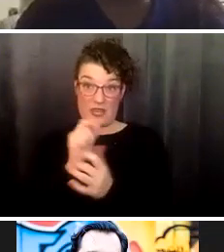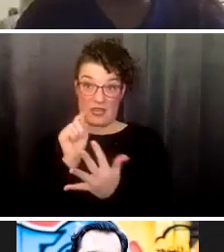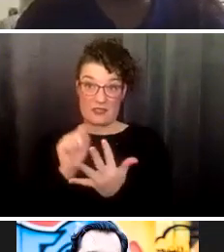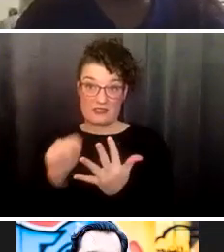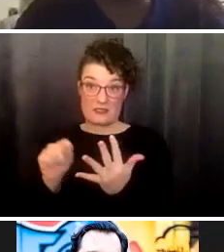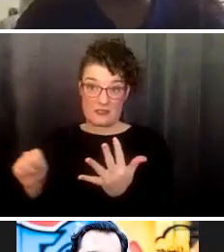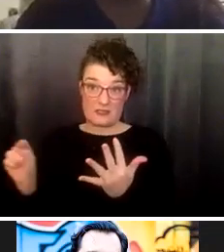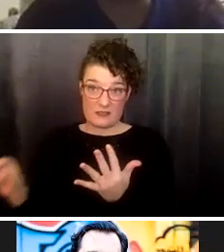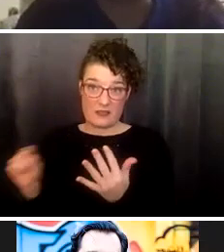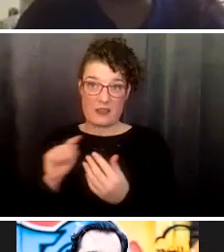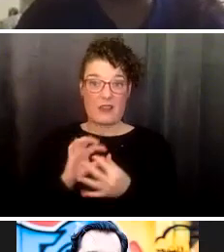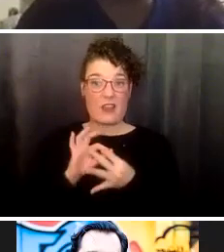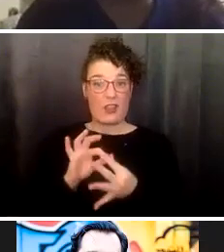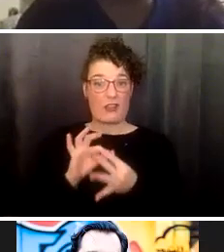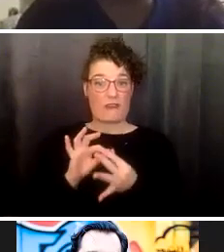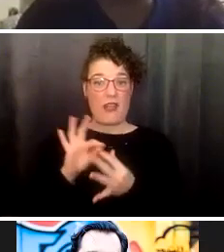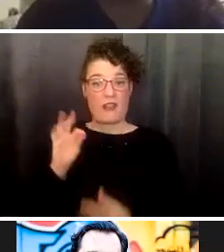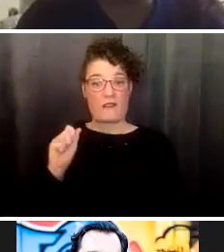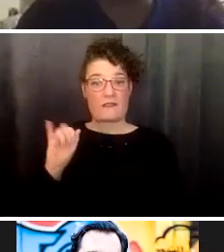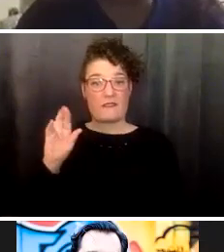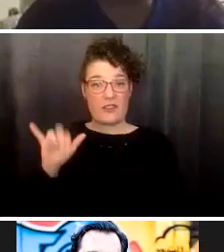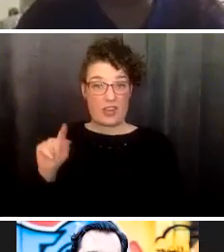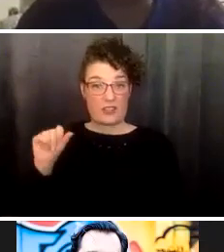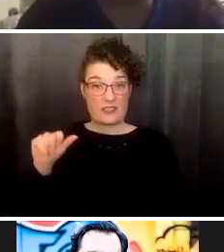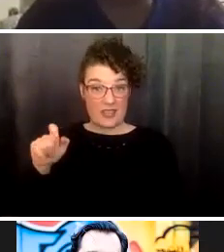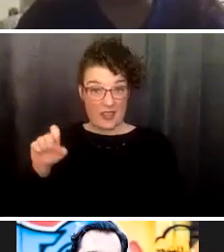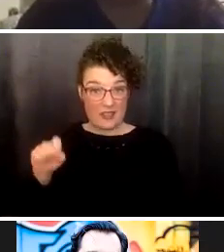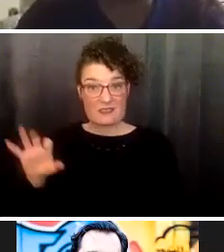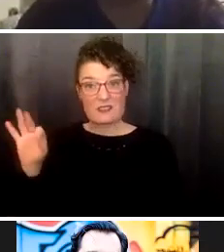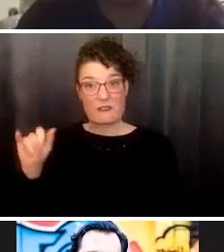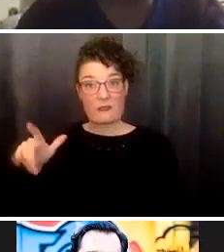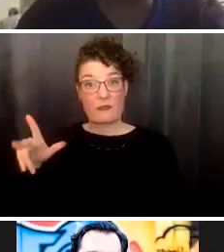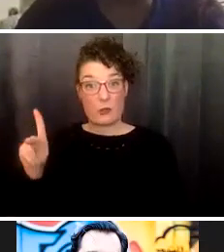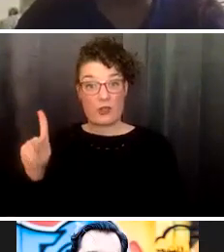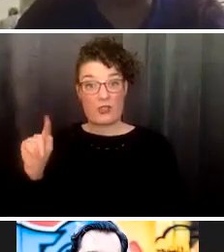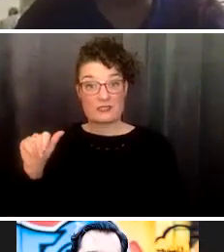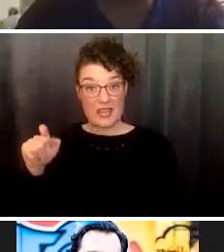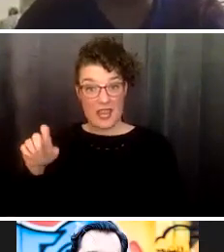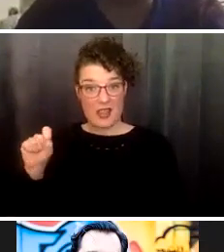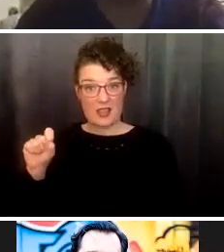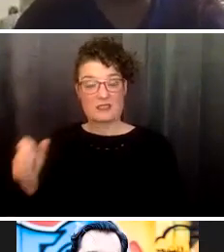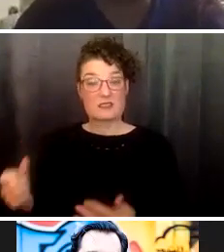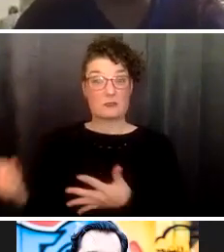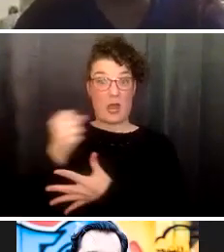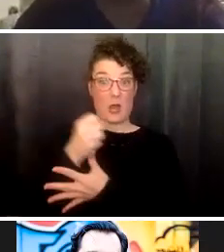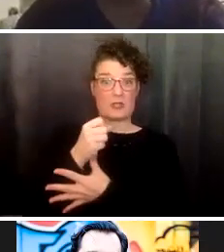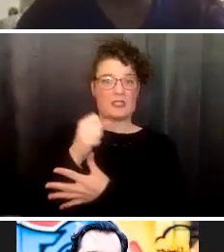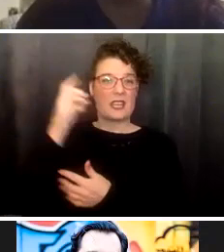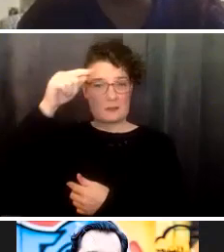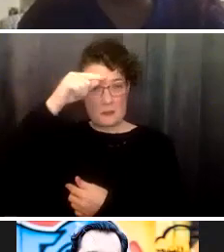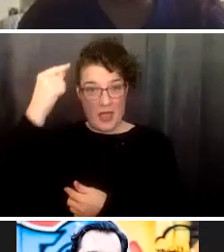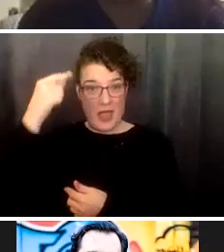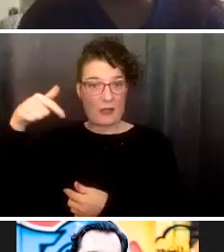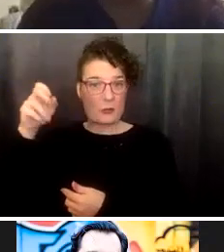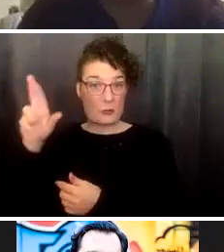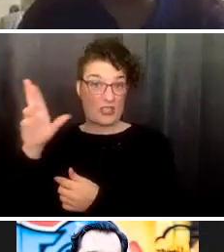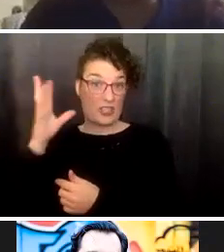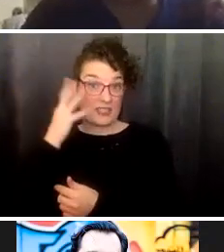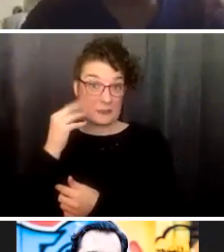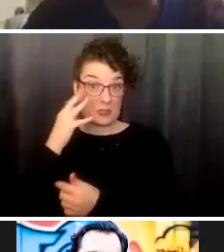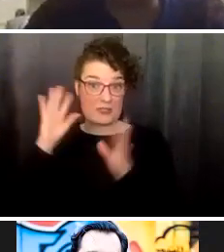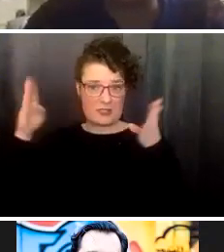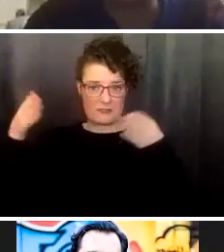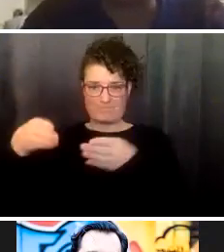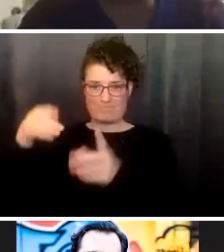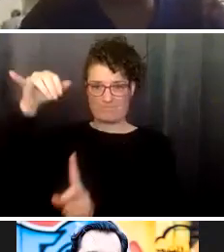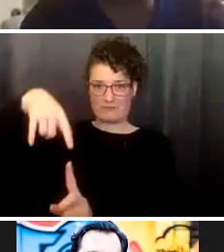centered around fairy tales and folk tales that prioritize Black and queer experiences. Growing up, I